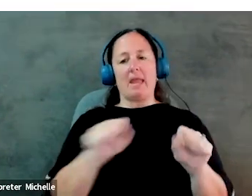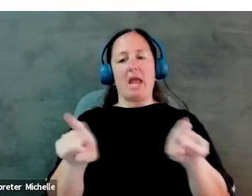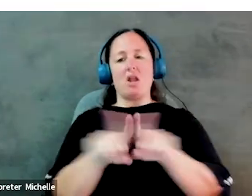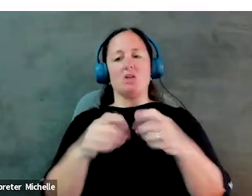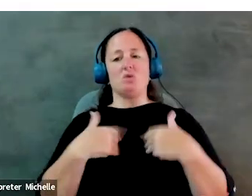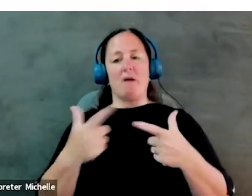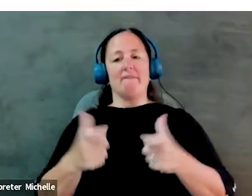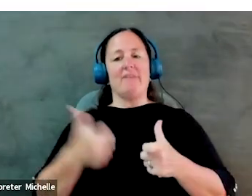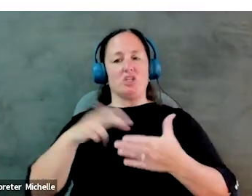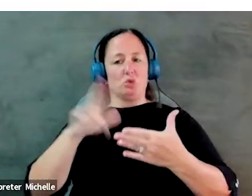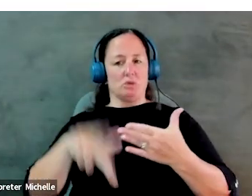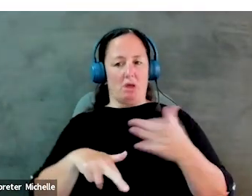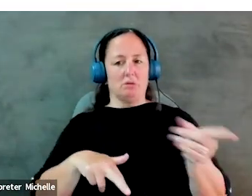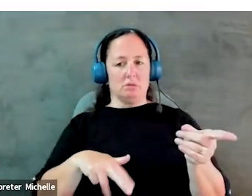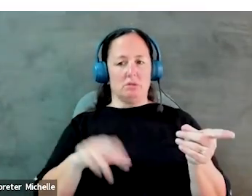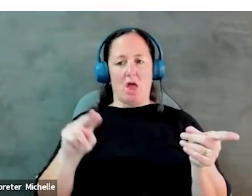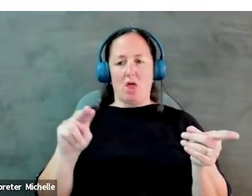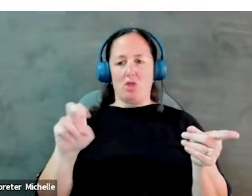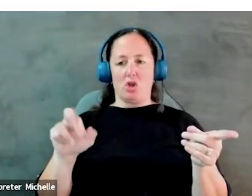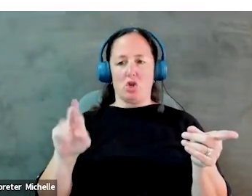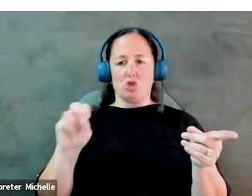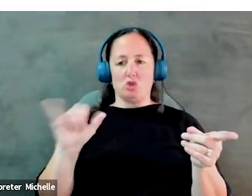And we could also have faster results.